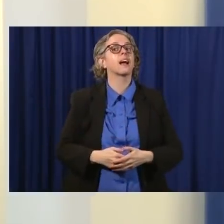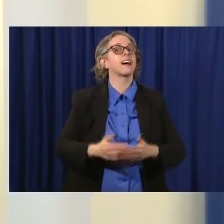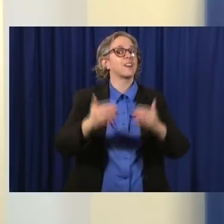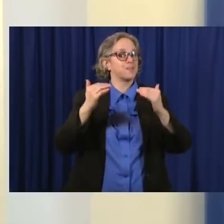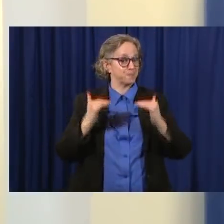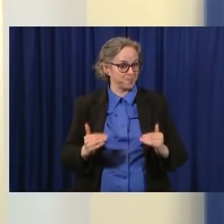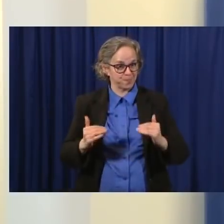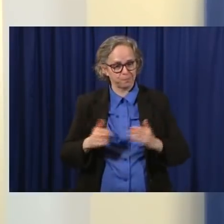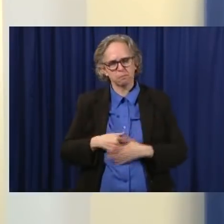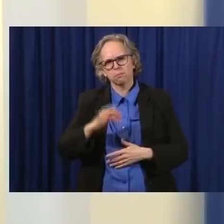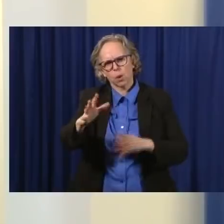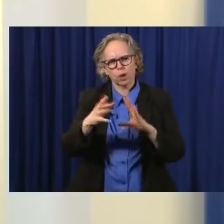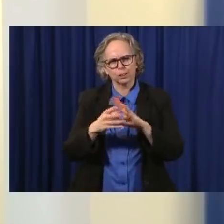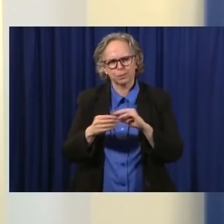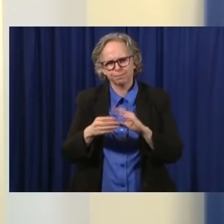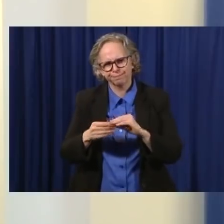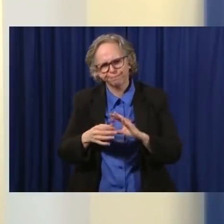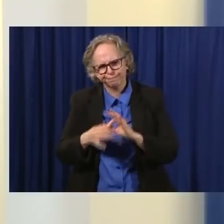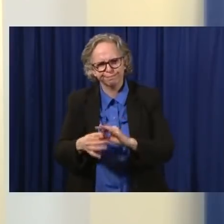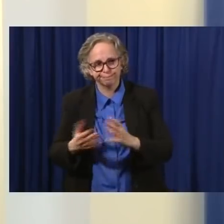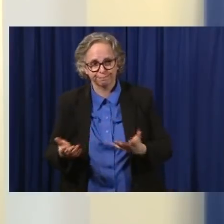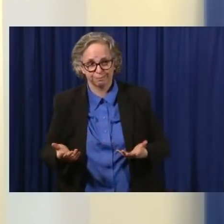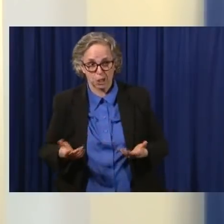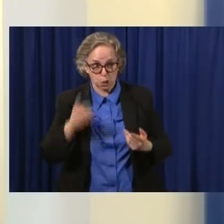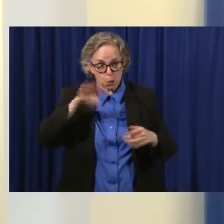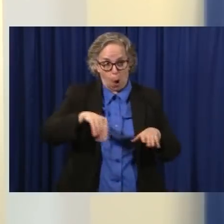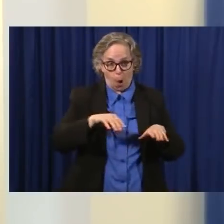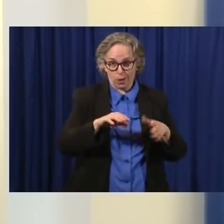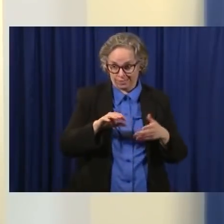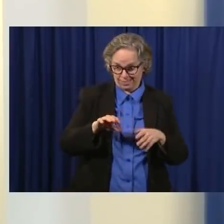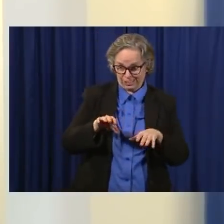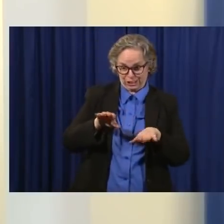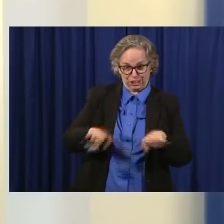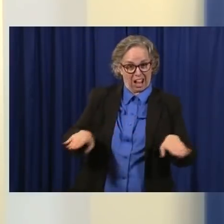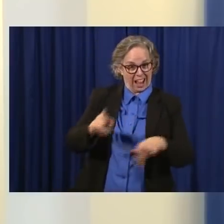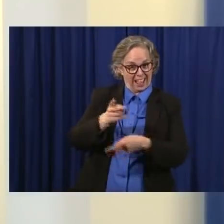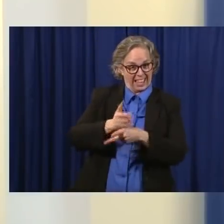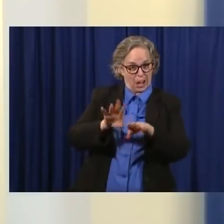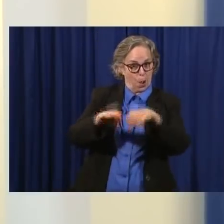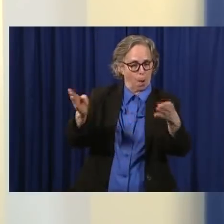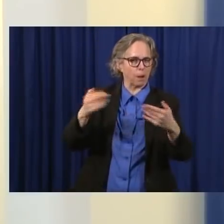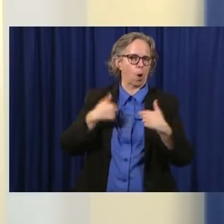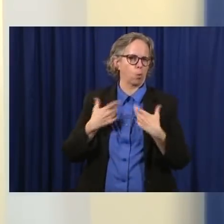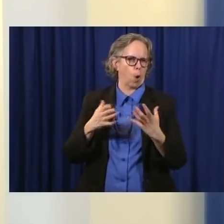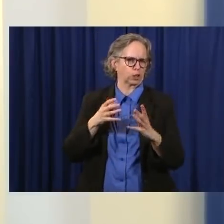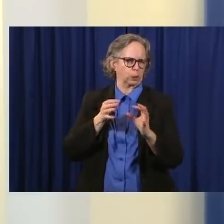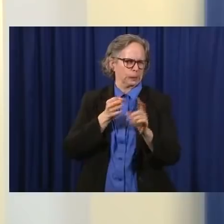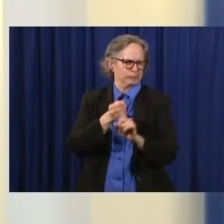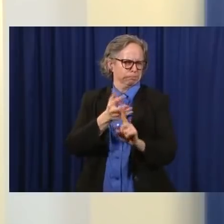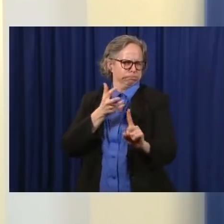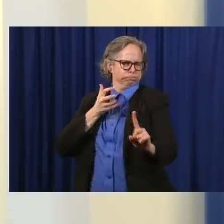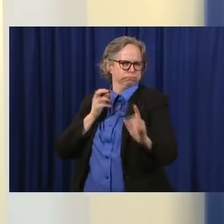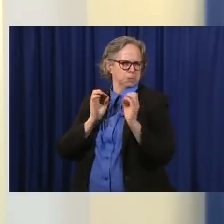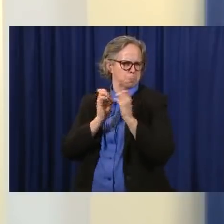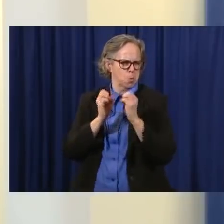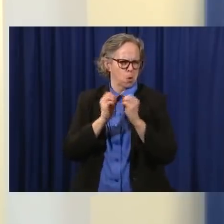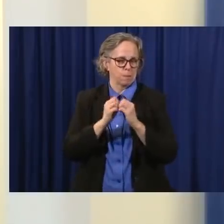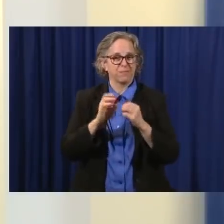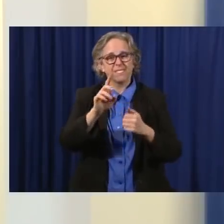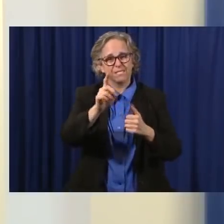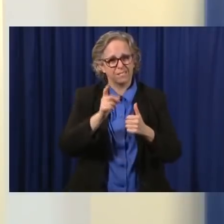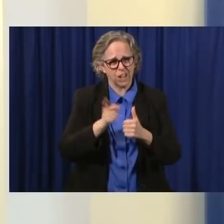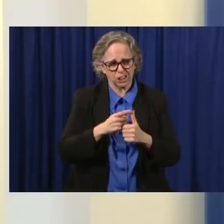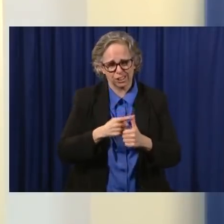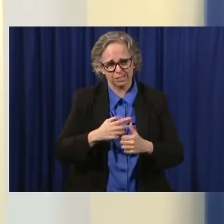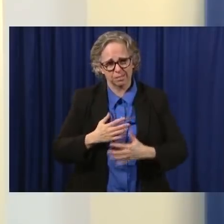little bit about our opening of childcare. And I want to say, I know this is an issue, like everything we're